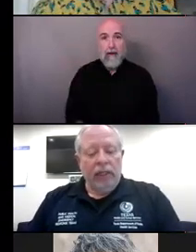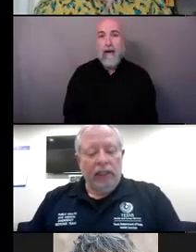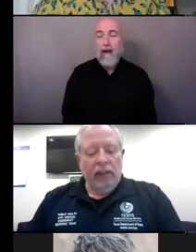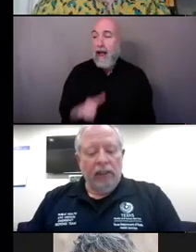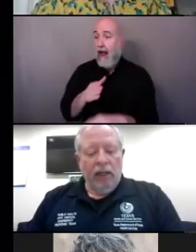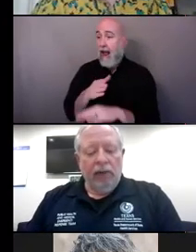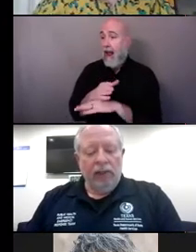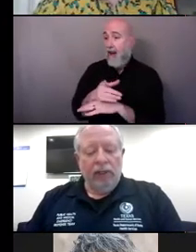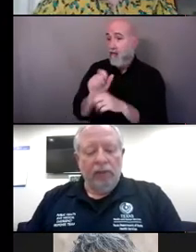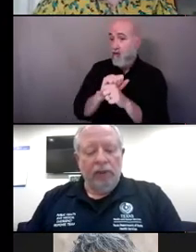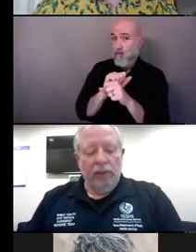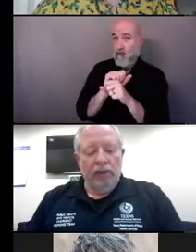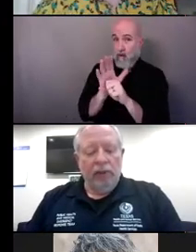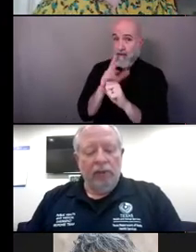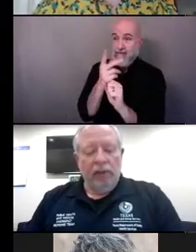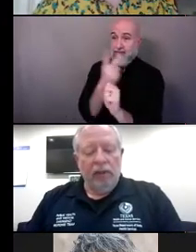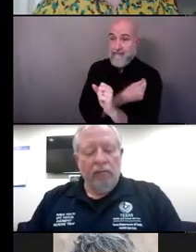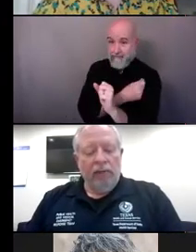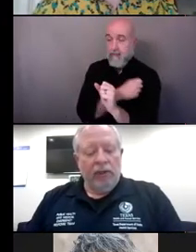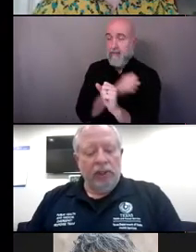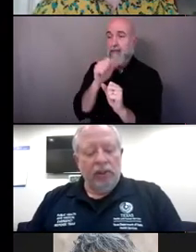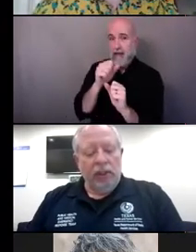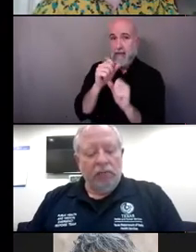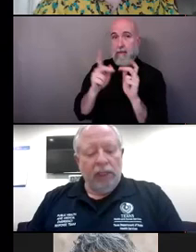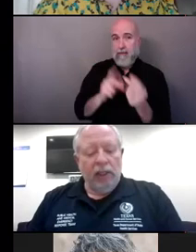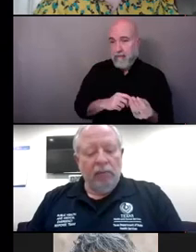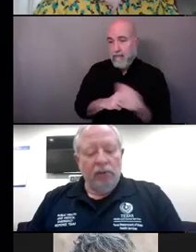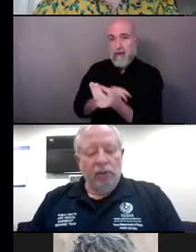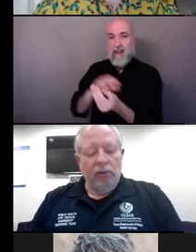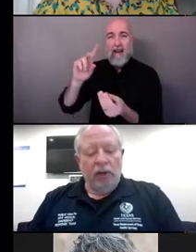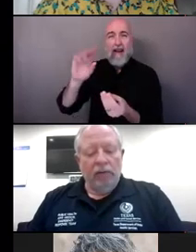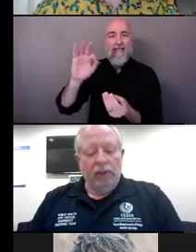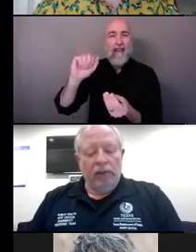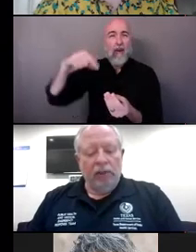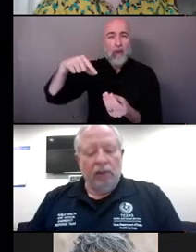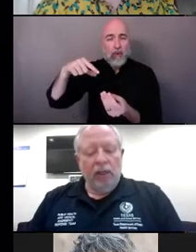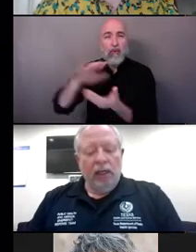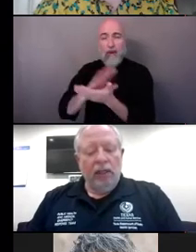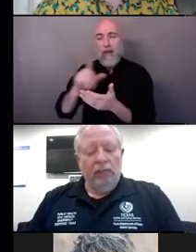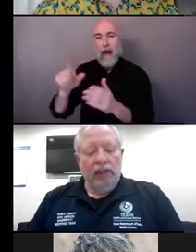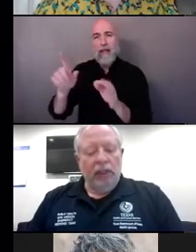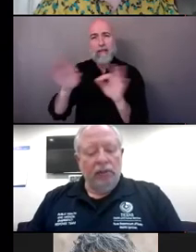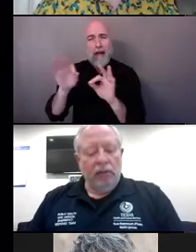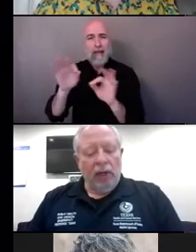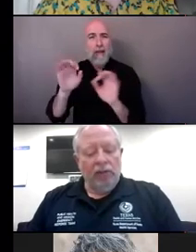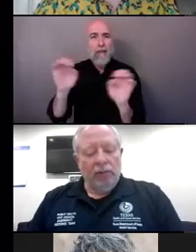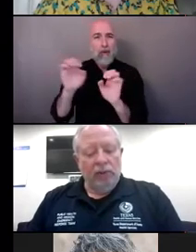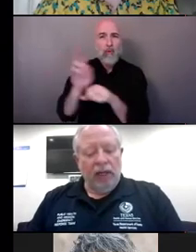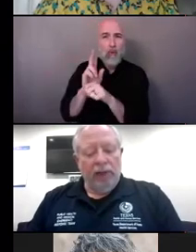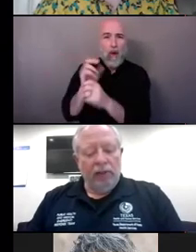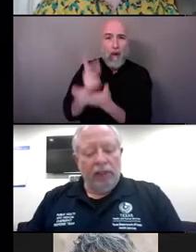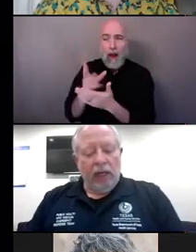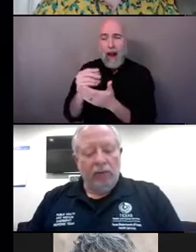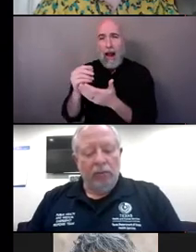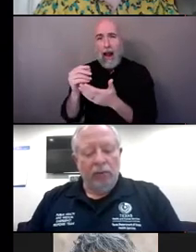the COVID-19 vaccine, recipients are given fact sheets that explain the emergency use authorization and give details on possible